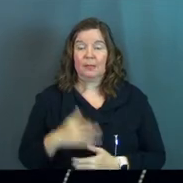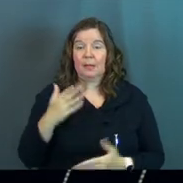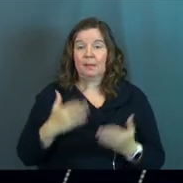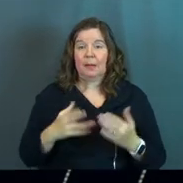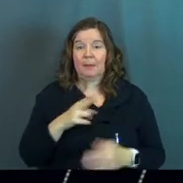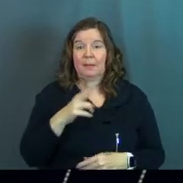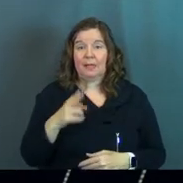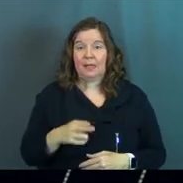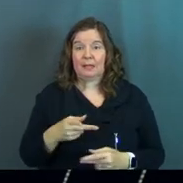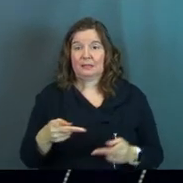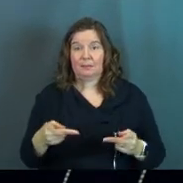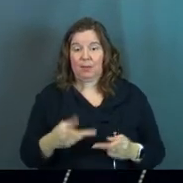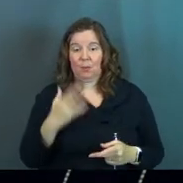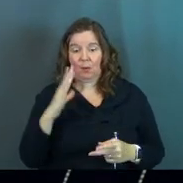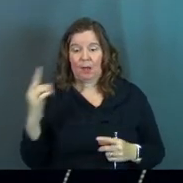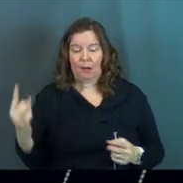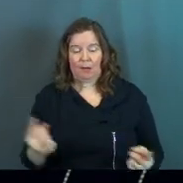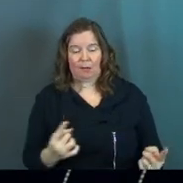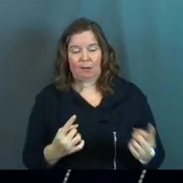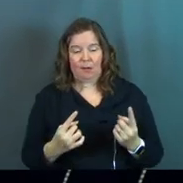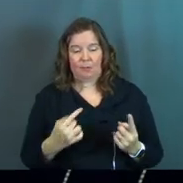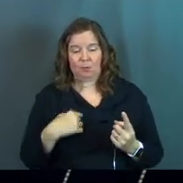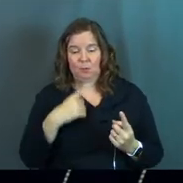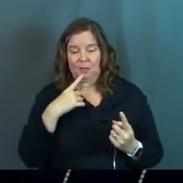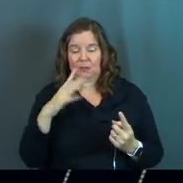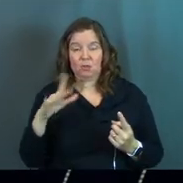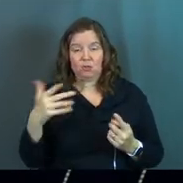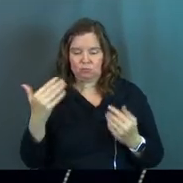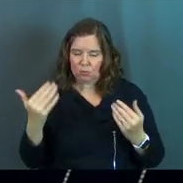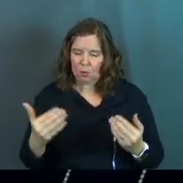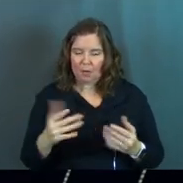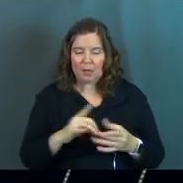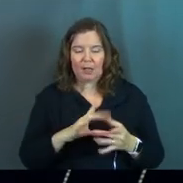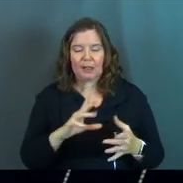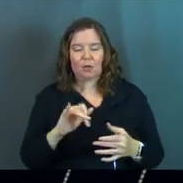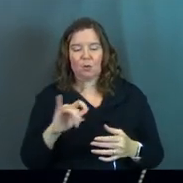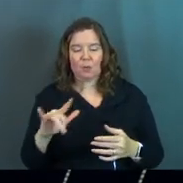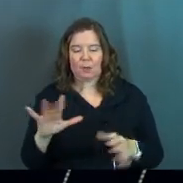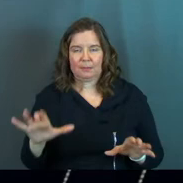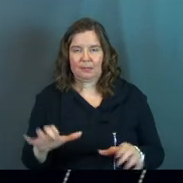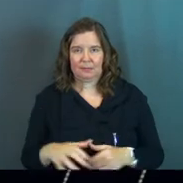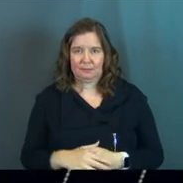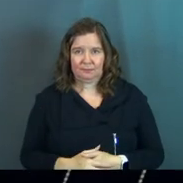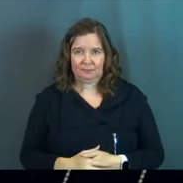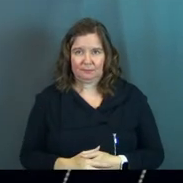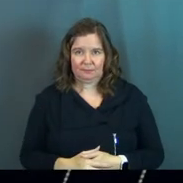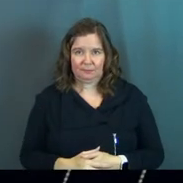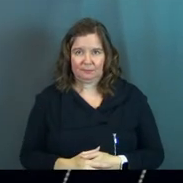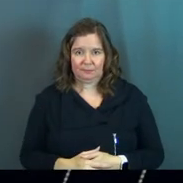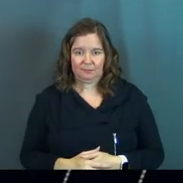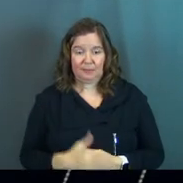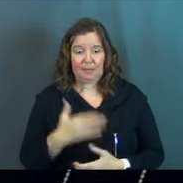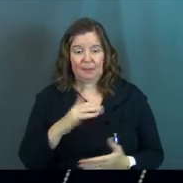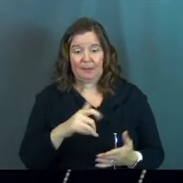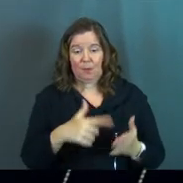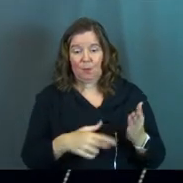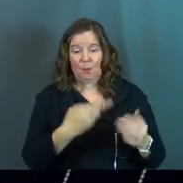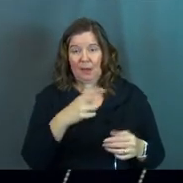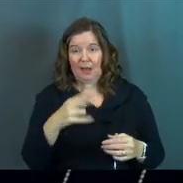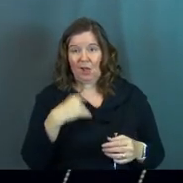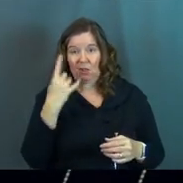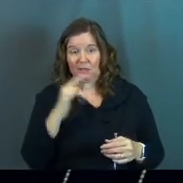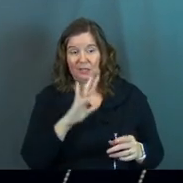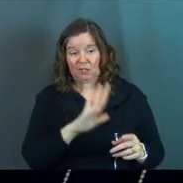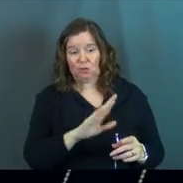And maybe hell is a place where God comes to us and says, you go ahead and let your will be done. And maybe that's what hell